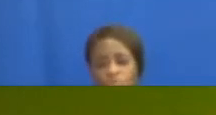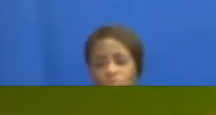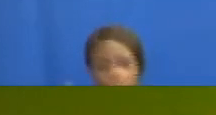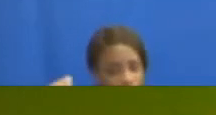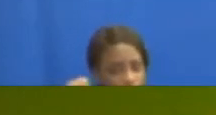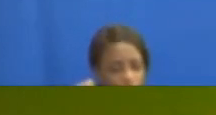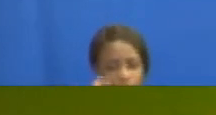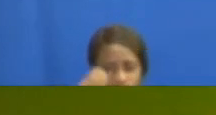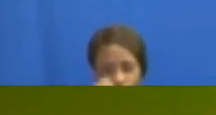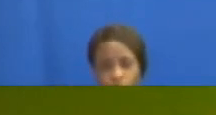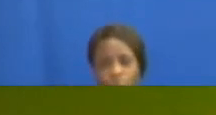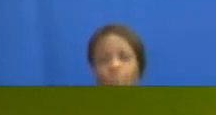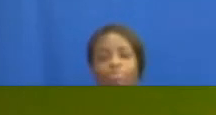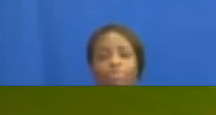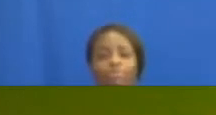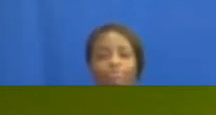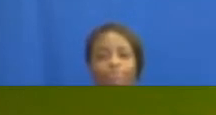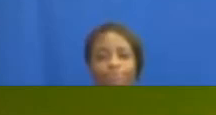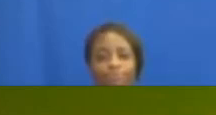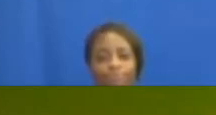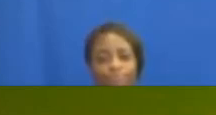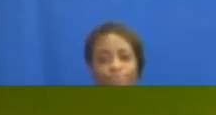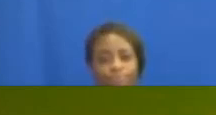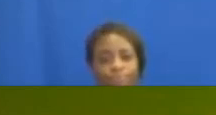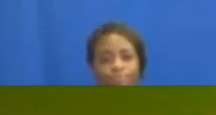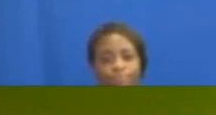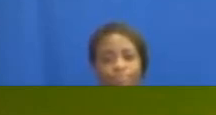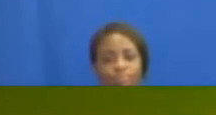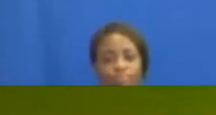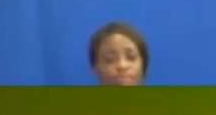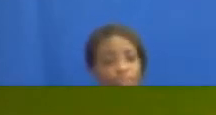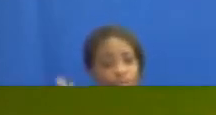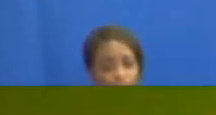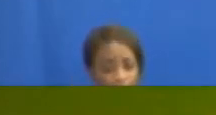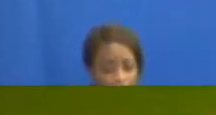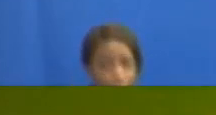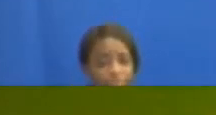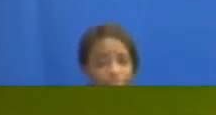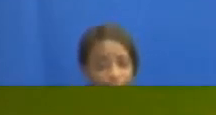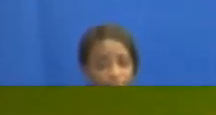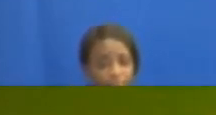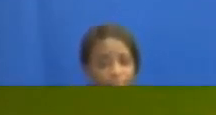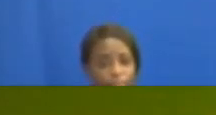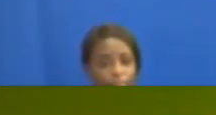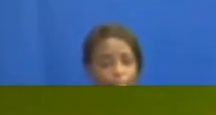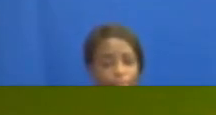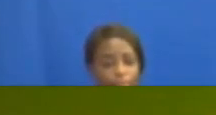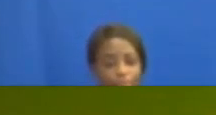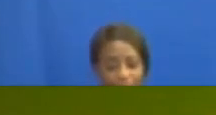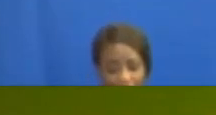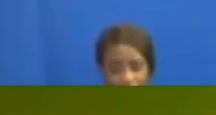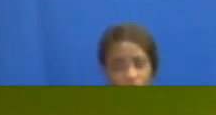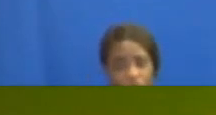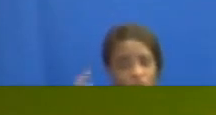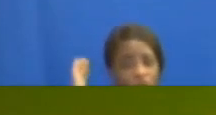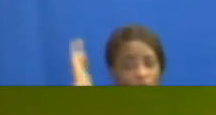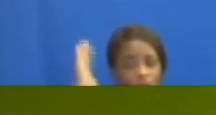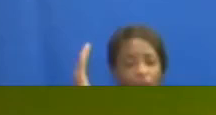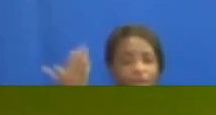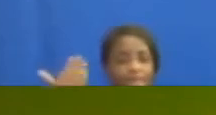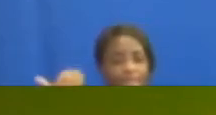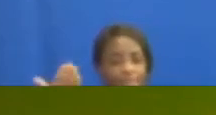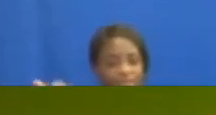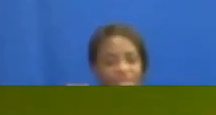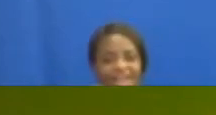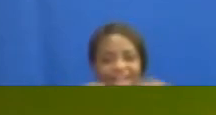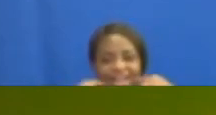his son's a gun of food be a subrachia and Yasum Kumakra. They tell Casano say. Bambos is a bandego, a quemuna, a messy, the pebble bomb, negusua, and